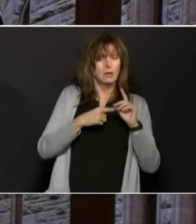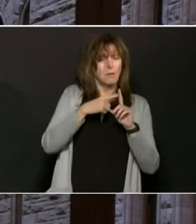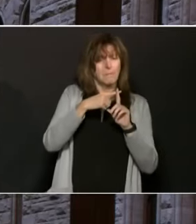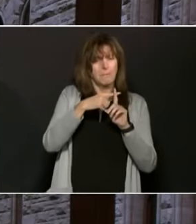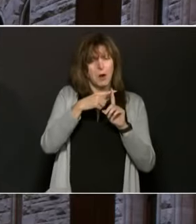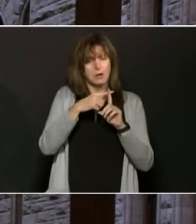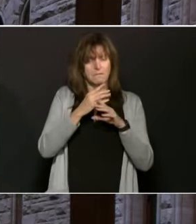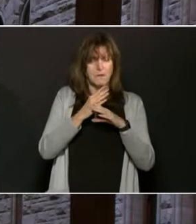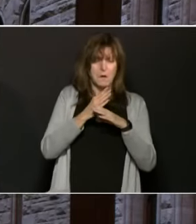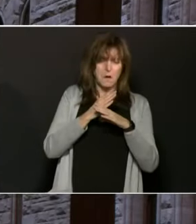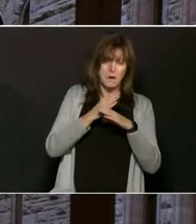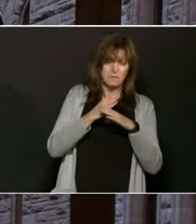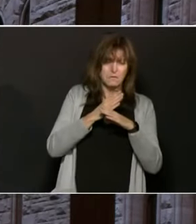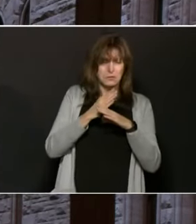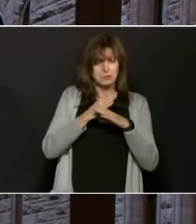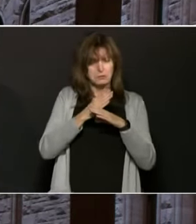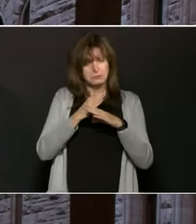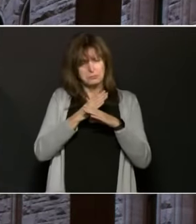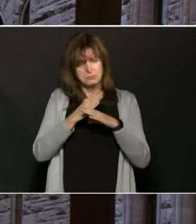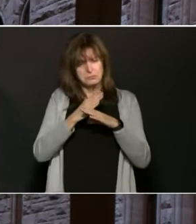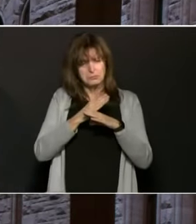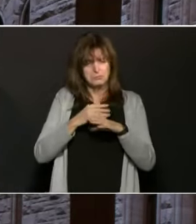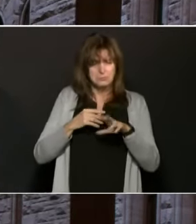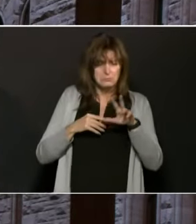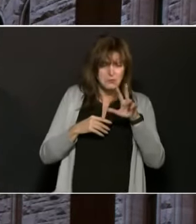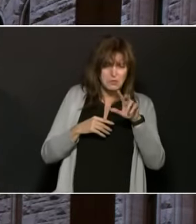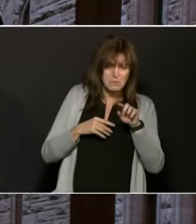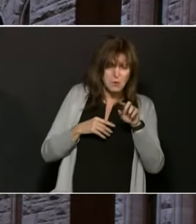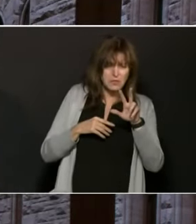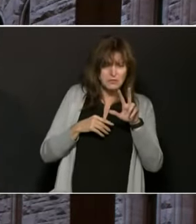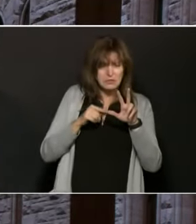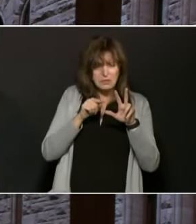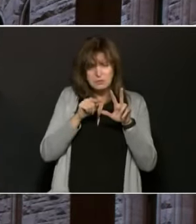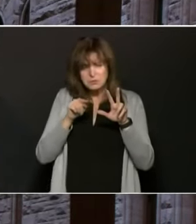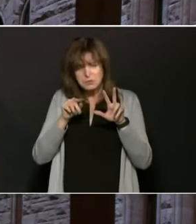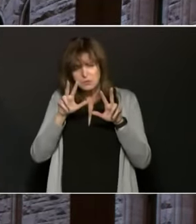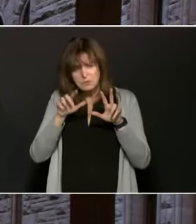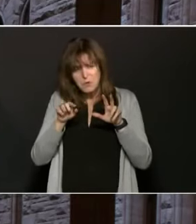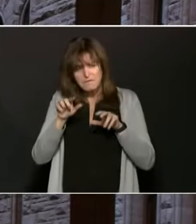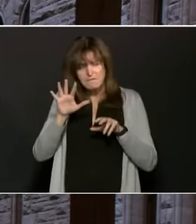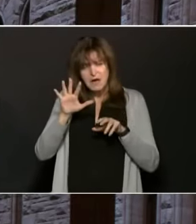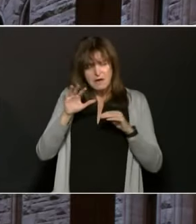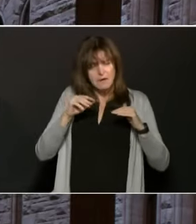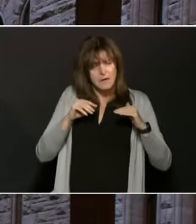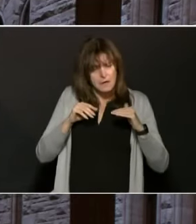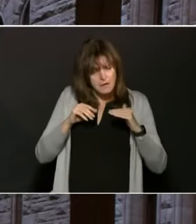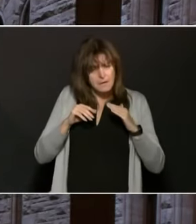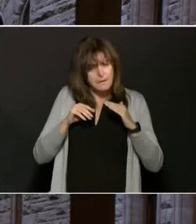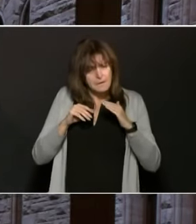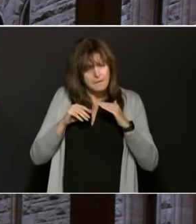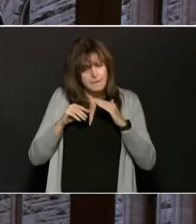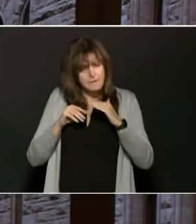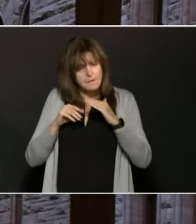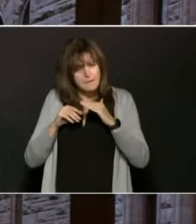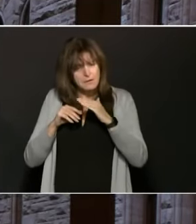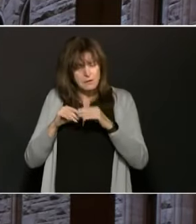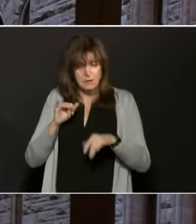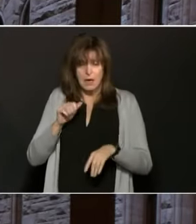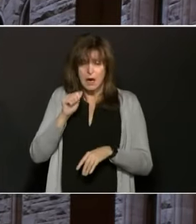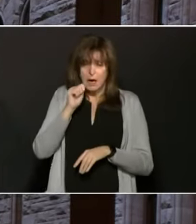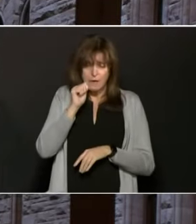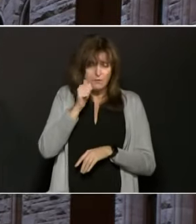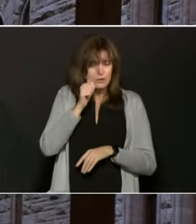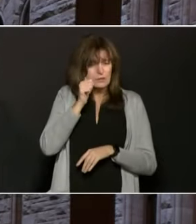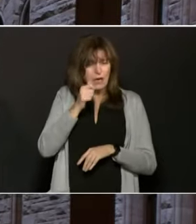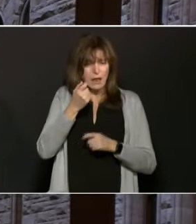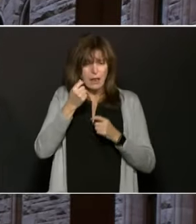about 3.3% up to just 5 and back down again. So we're seeing some change in fluctuations day to day. That's where we look at 7-day